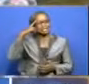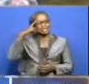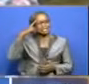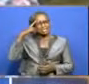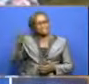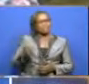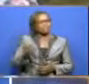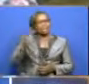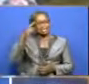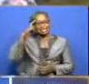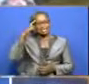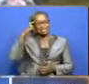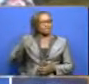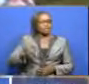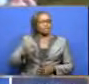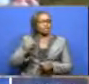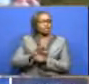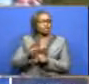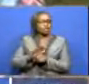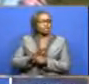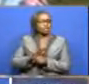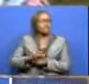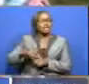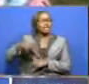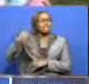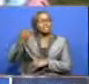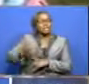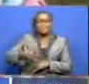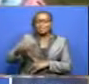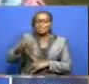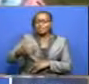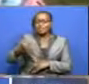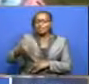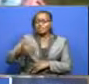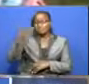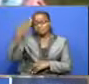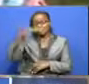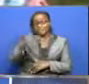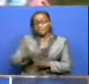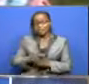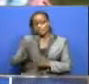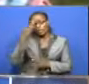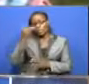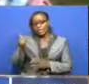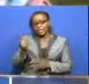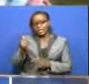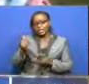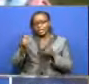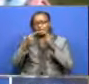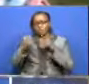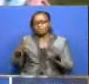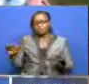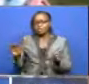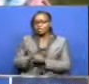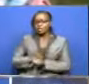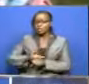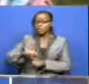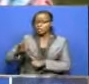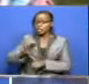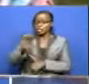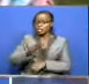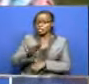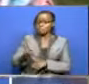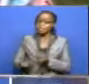day because the County Assembly of Migori, that has been very, very peaceful over the period, is now